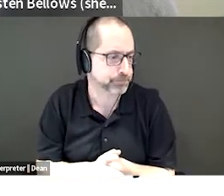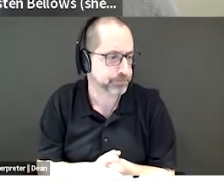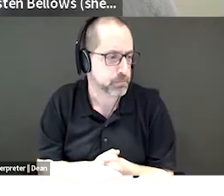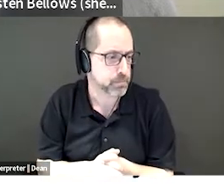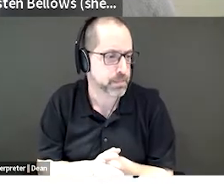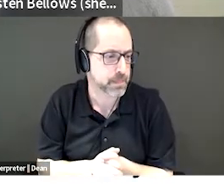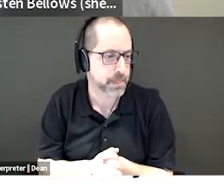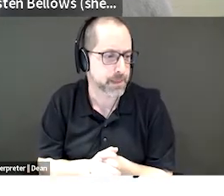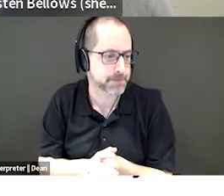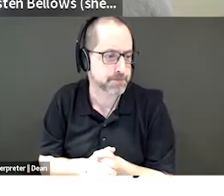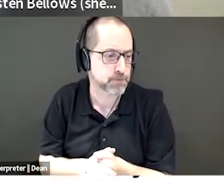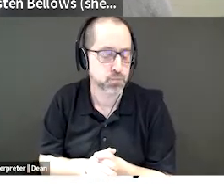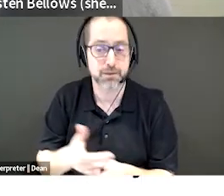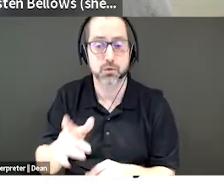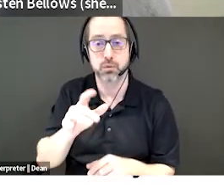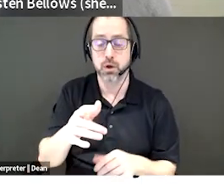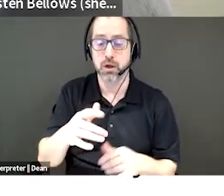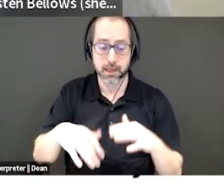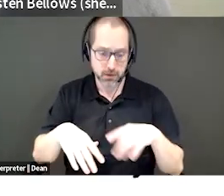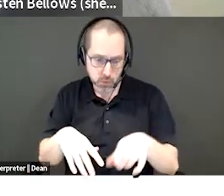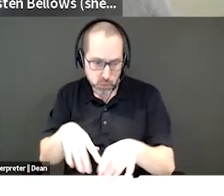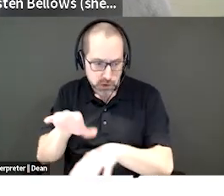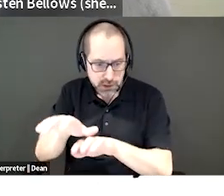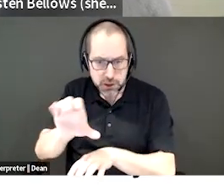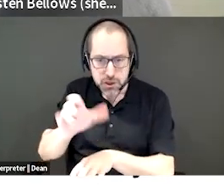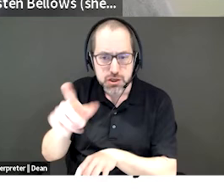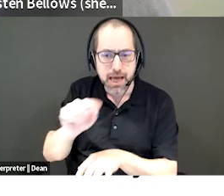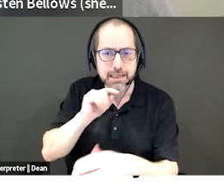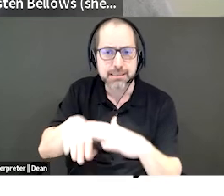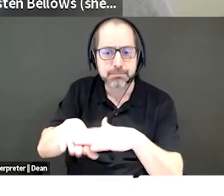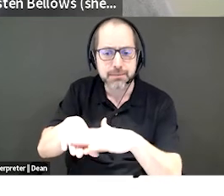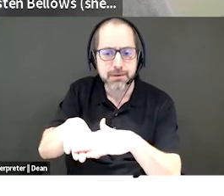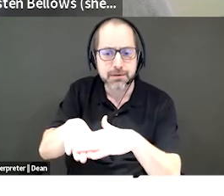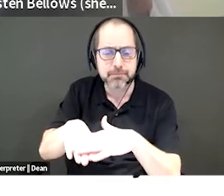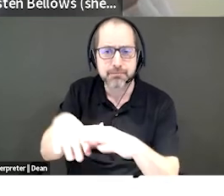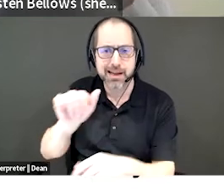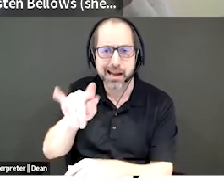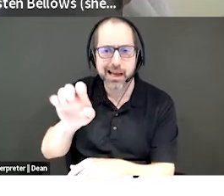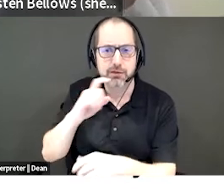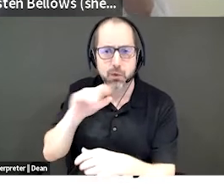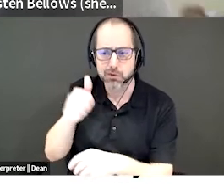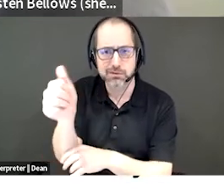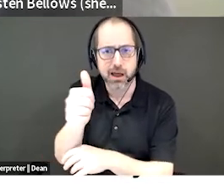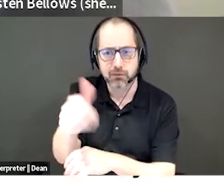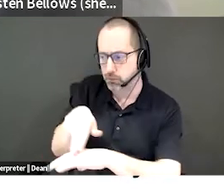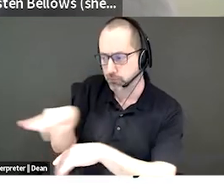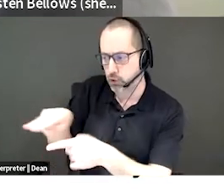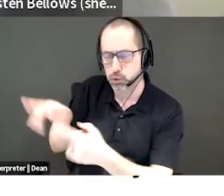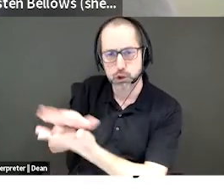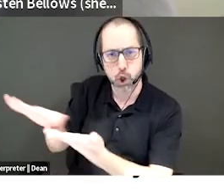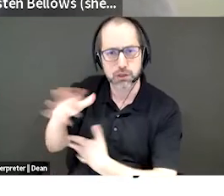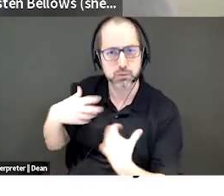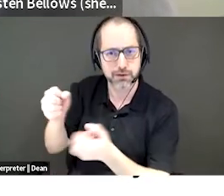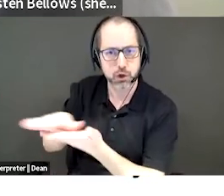Minimum age for self-referral. So we are a 16 and up program for the Recovery College. Great question.